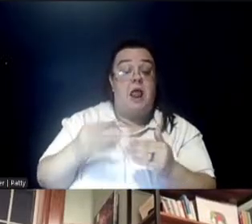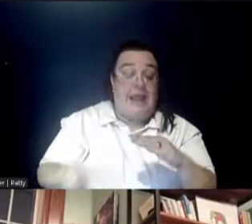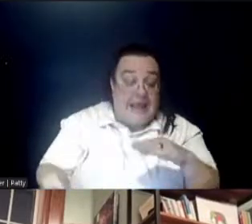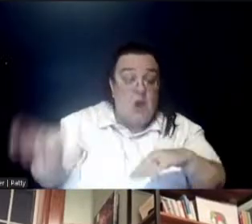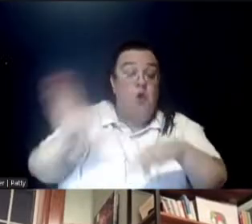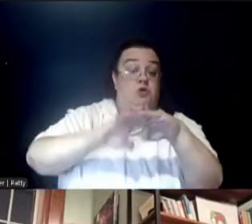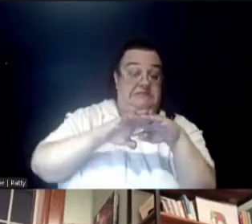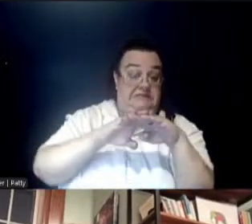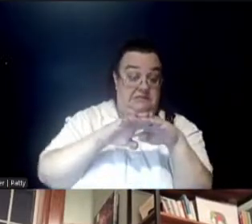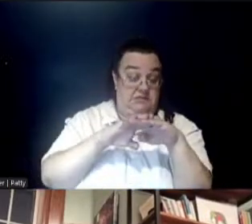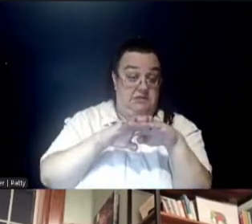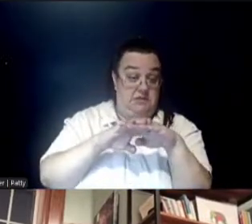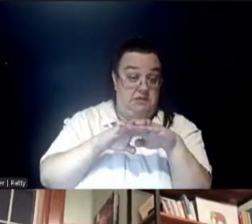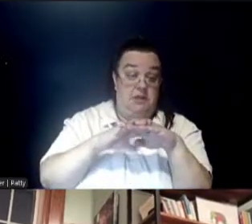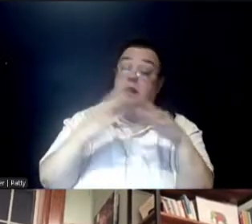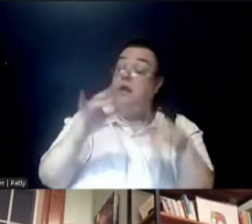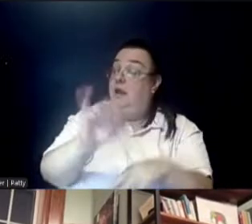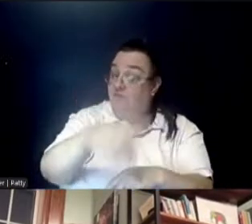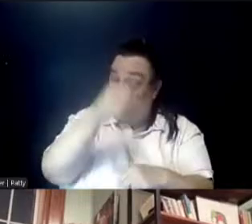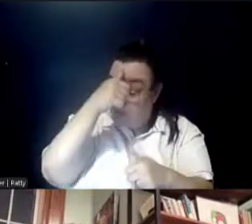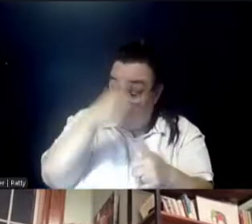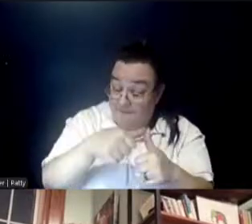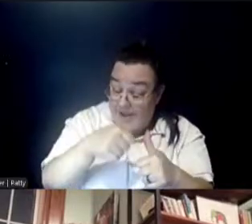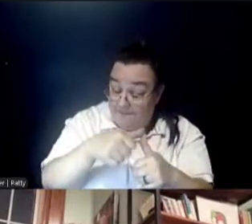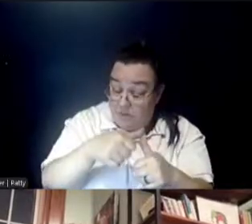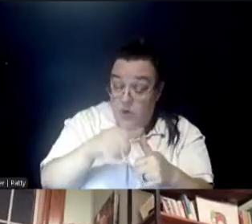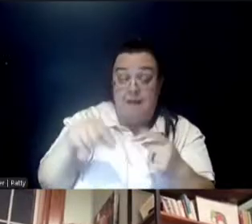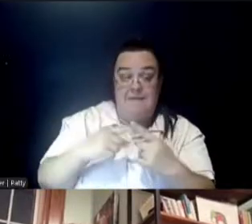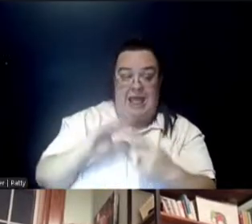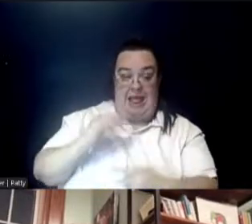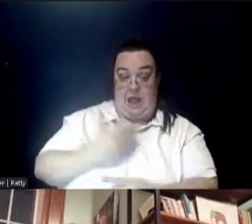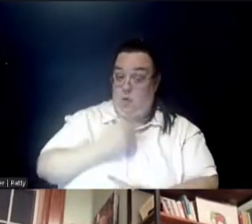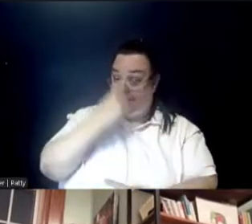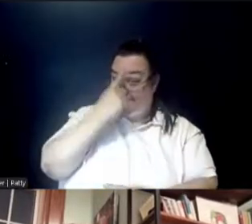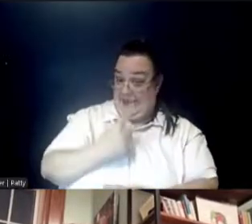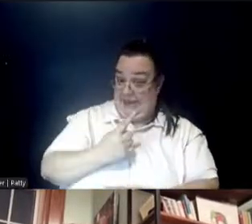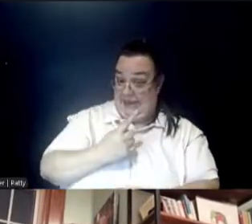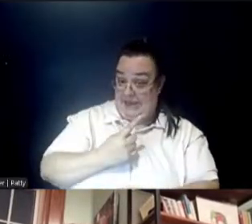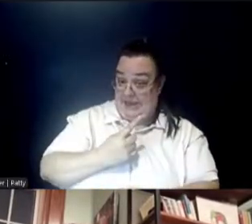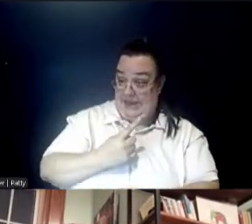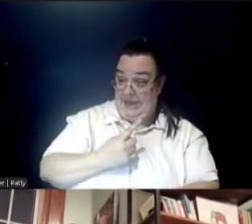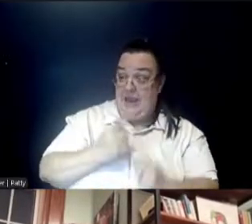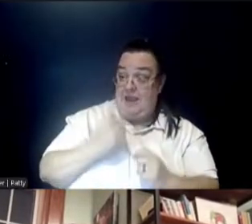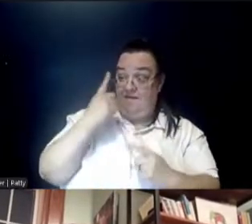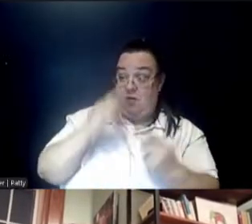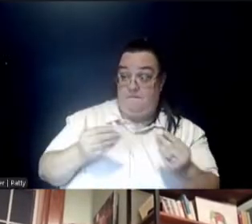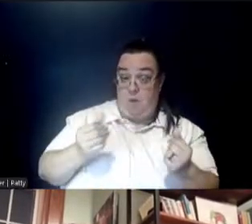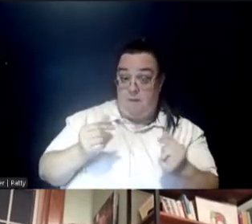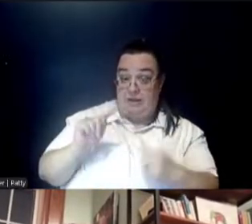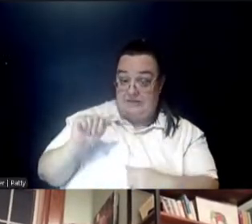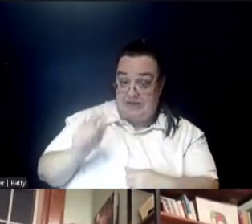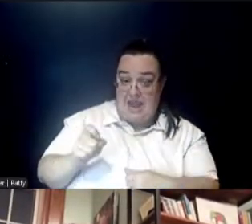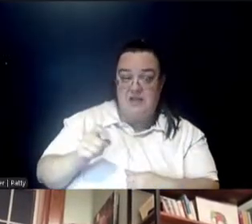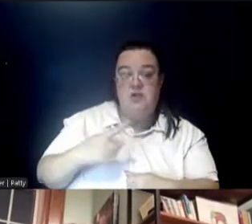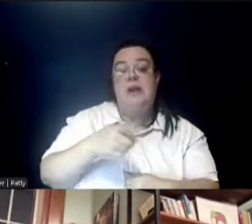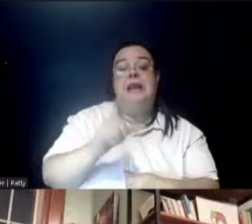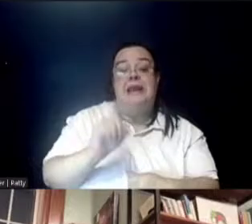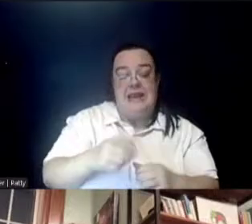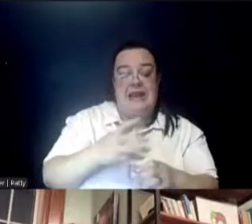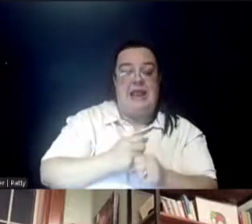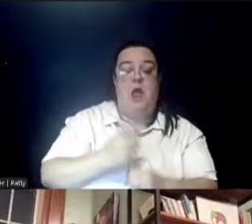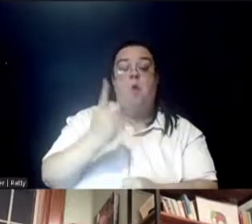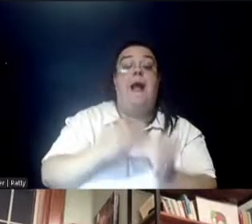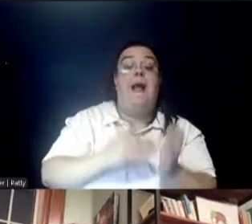So if you remember about our penny in property taxes, you needed to get $1 million